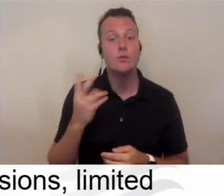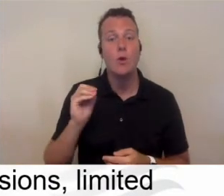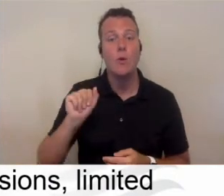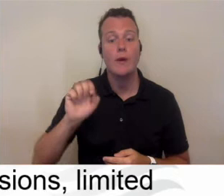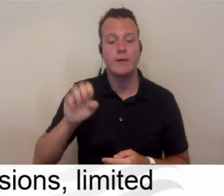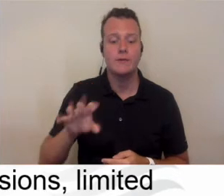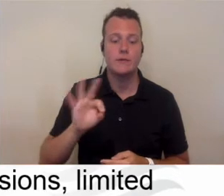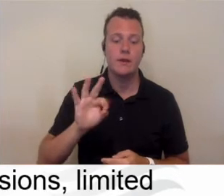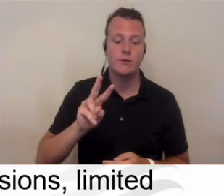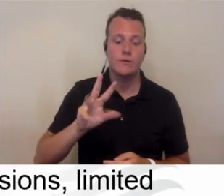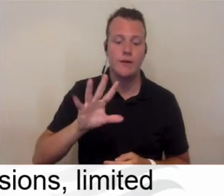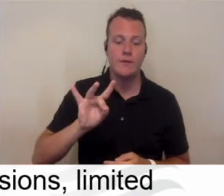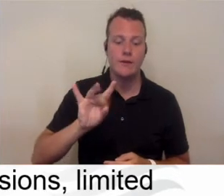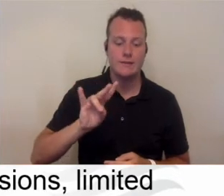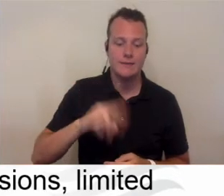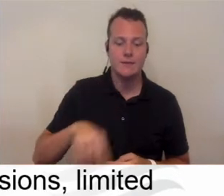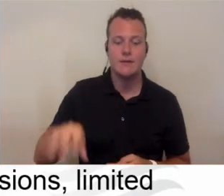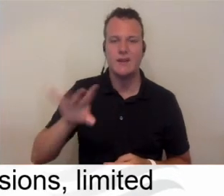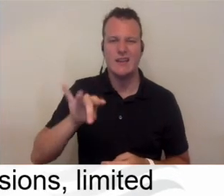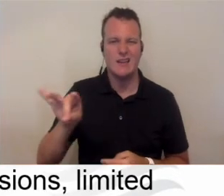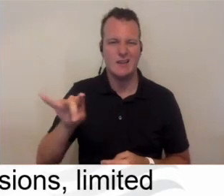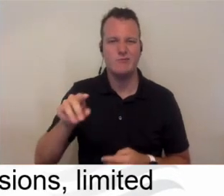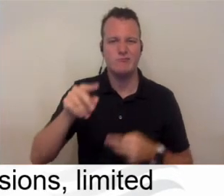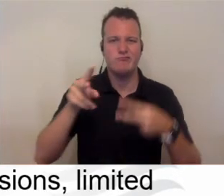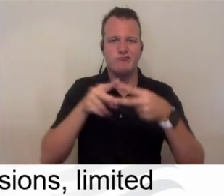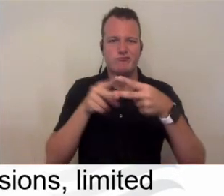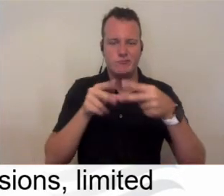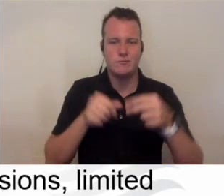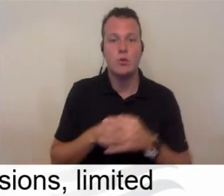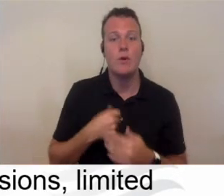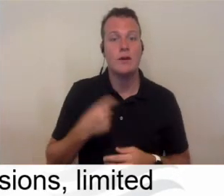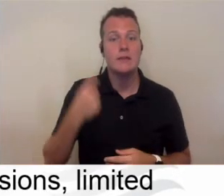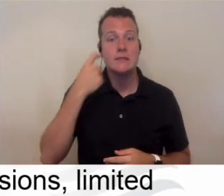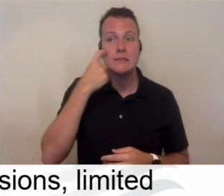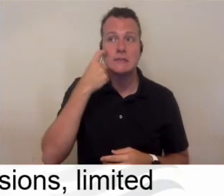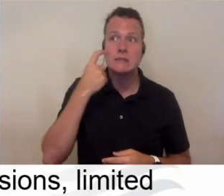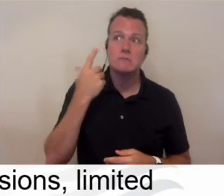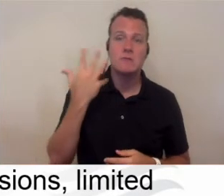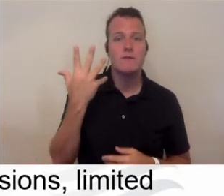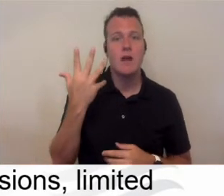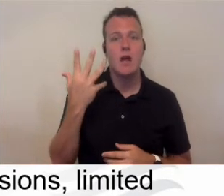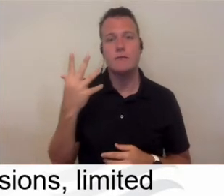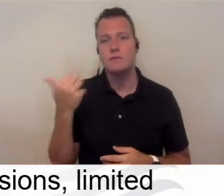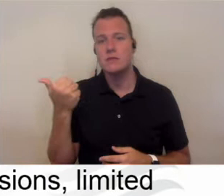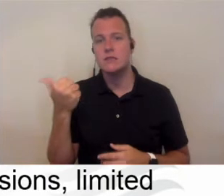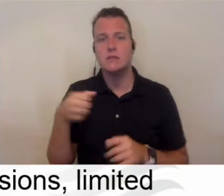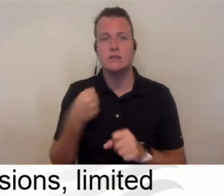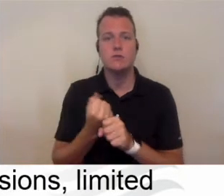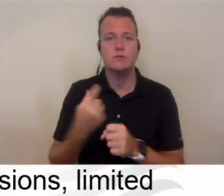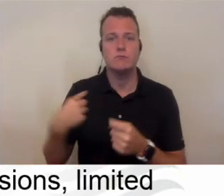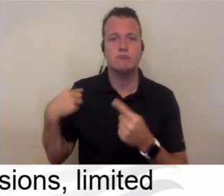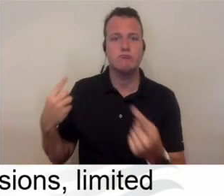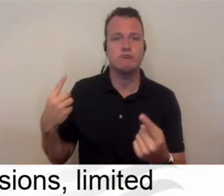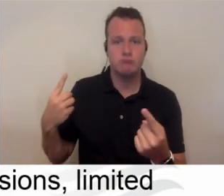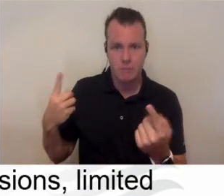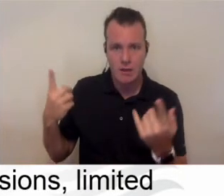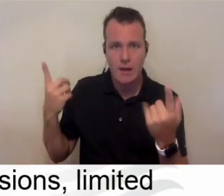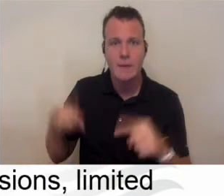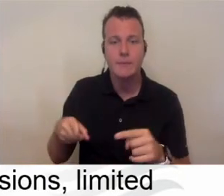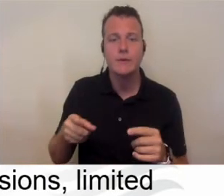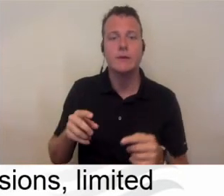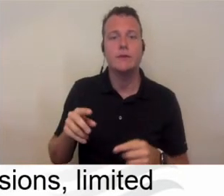and 88. These were recently, in the last 5 years, 10 years or so, rewritten,